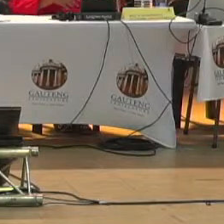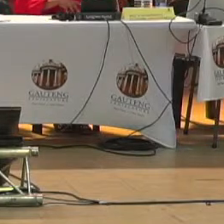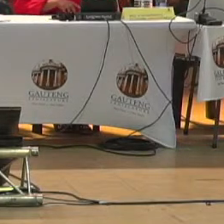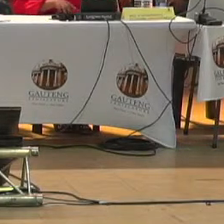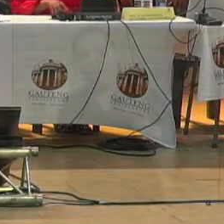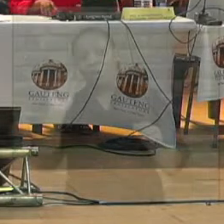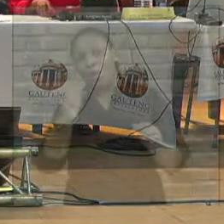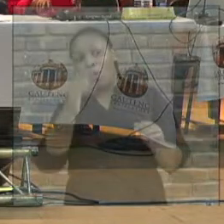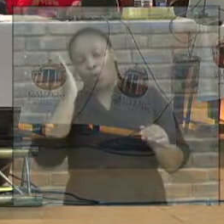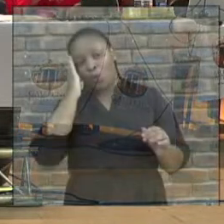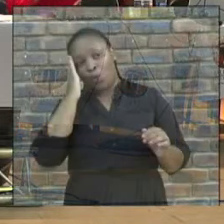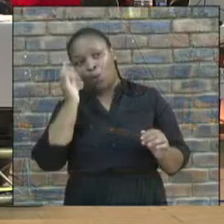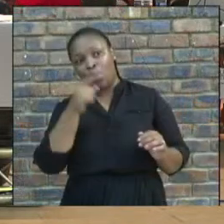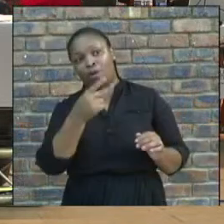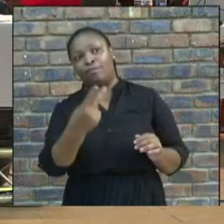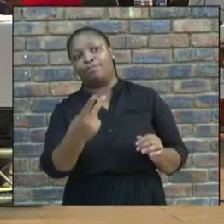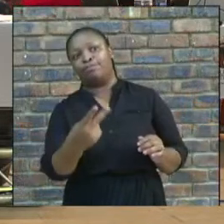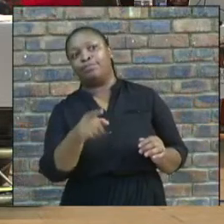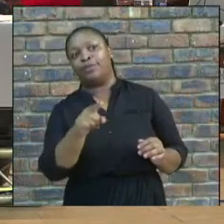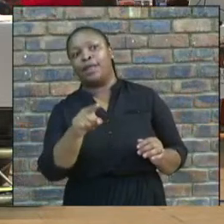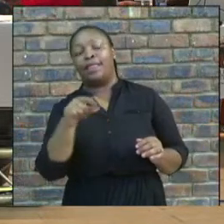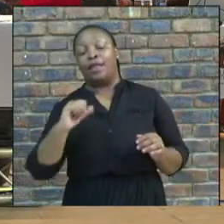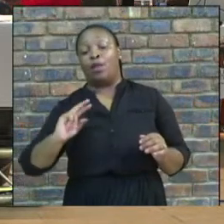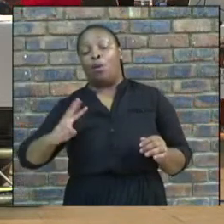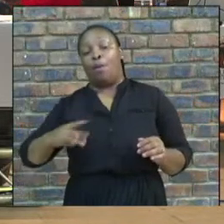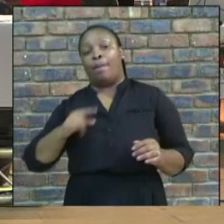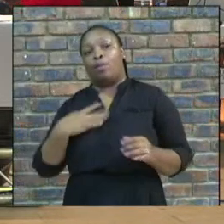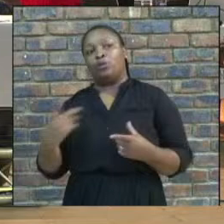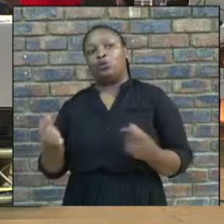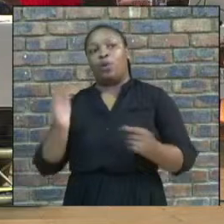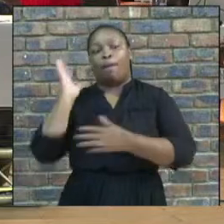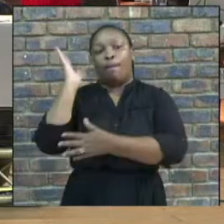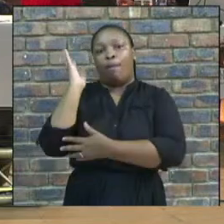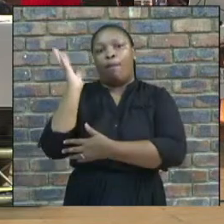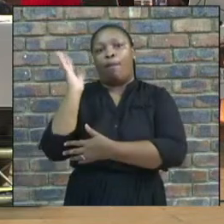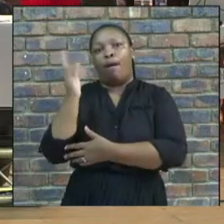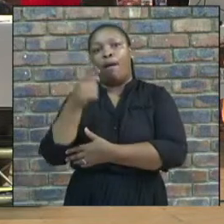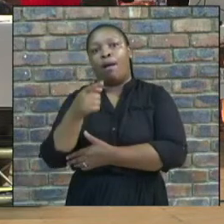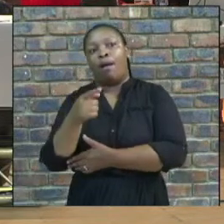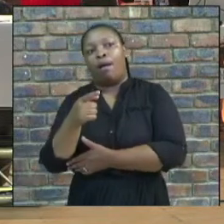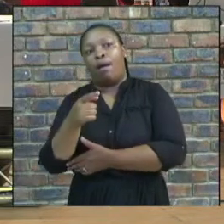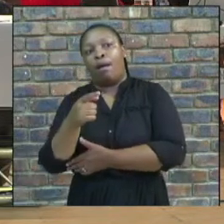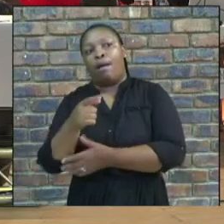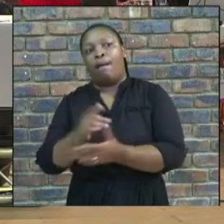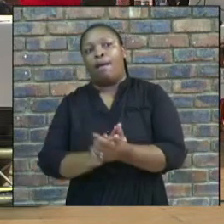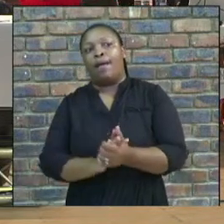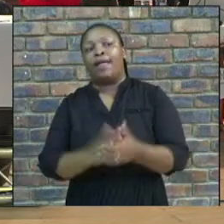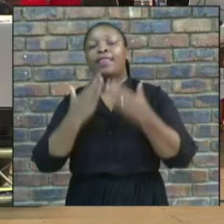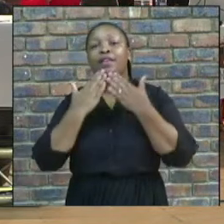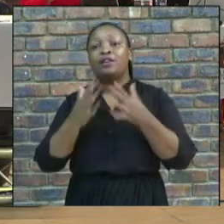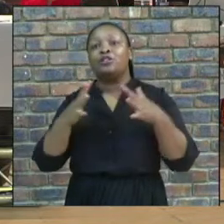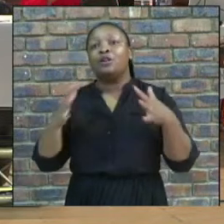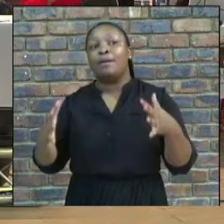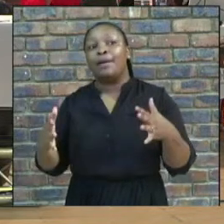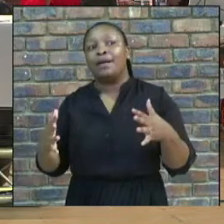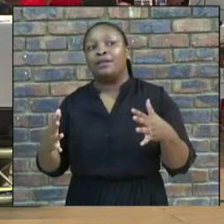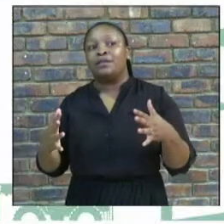Mam Khalid does the presentation. We'll acknowledge after. Thank you very much. Ball pen,